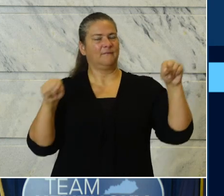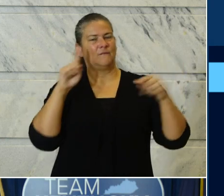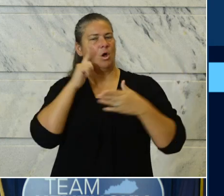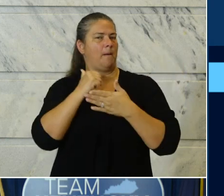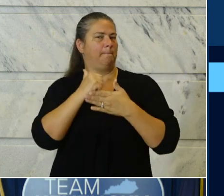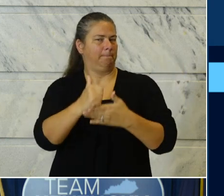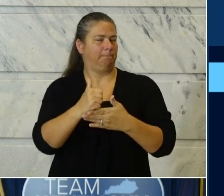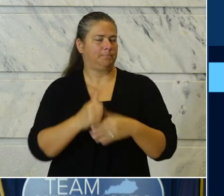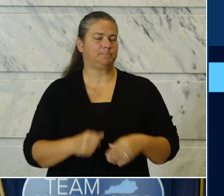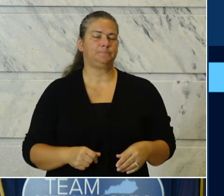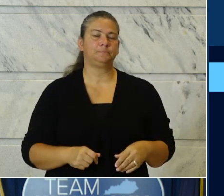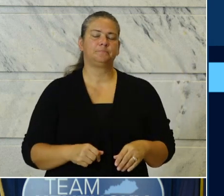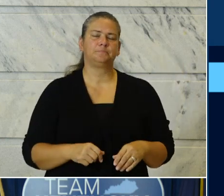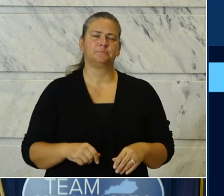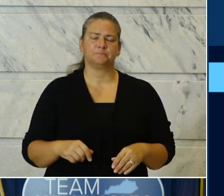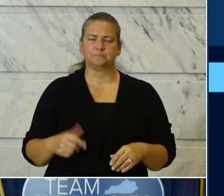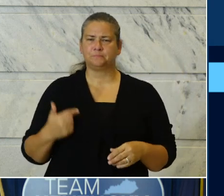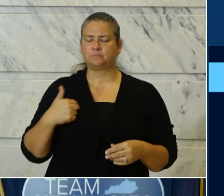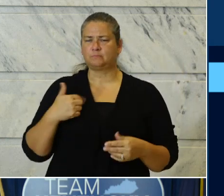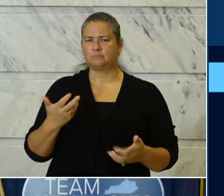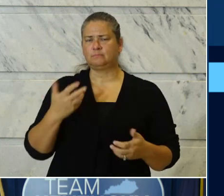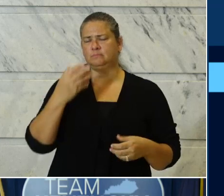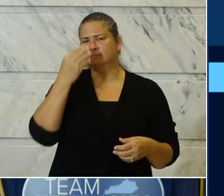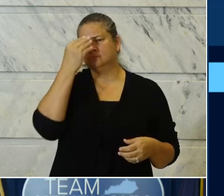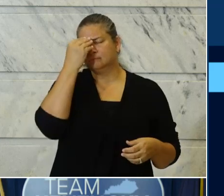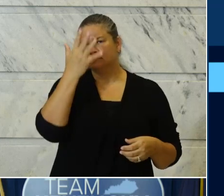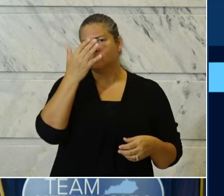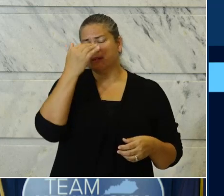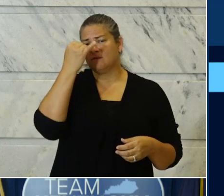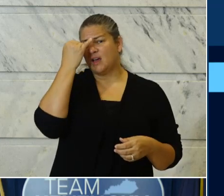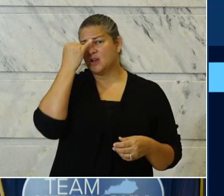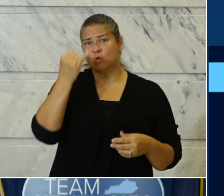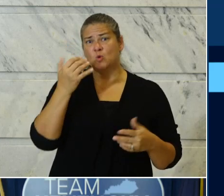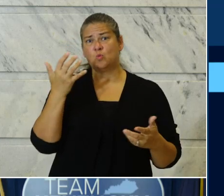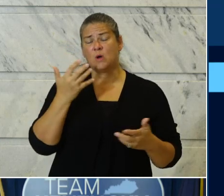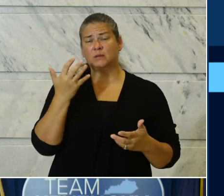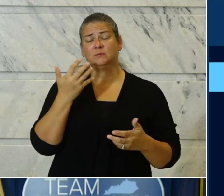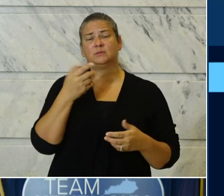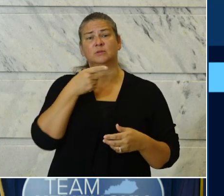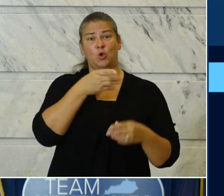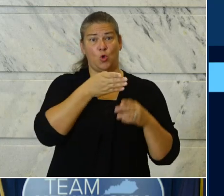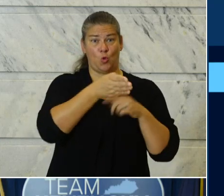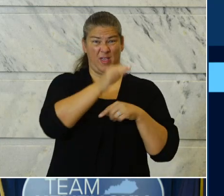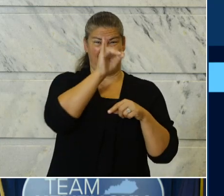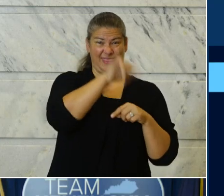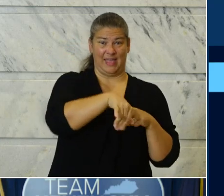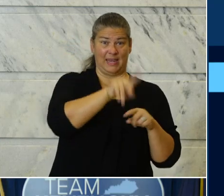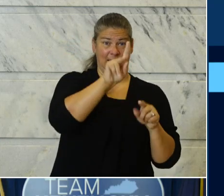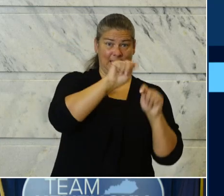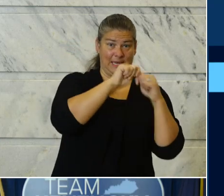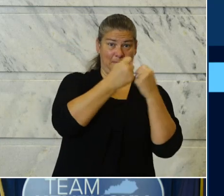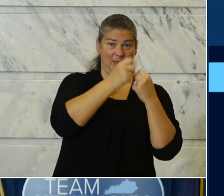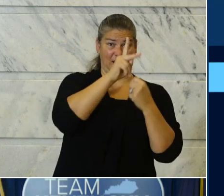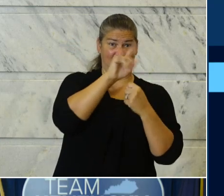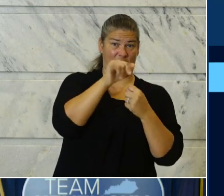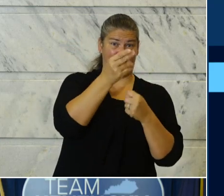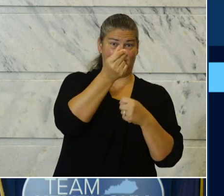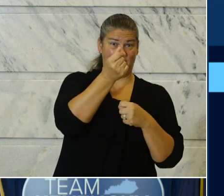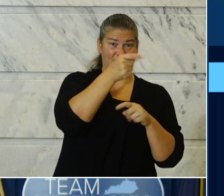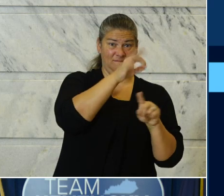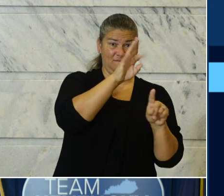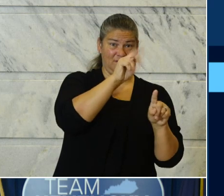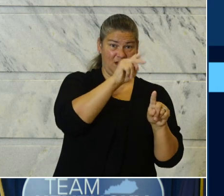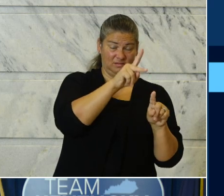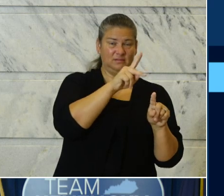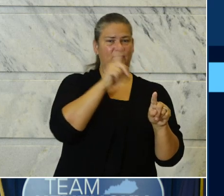Just to give you an idea of some of the expenses that are being paid through the Team Kentucky Fund to help folks who have fallen on hard